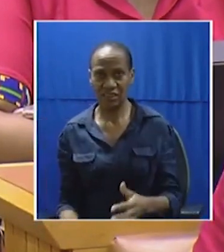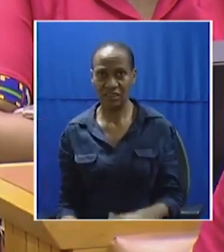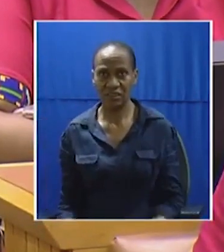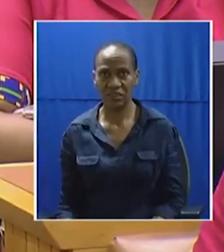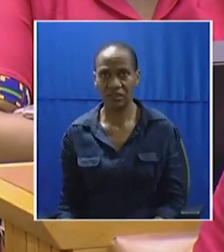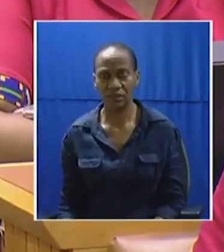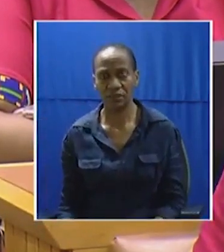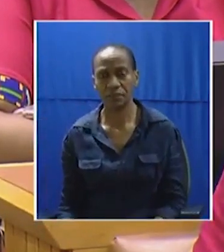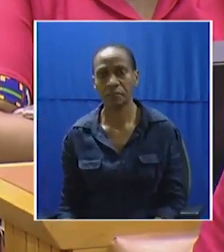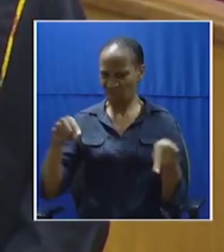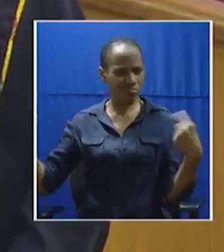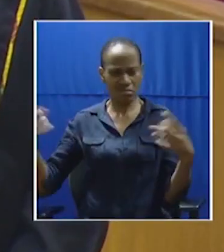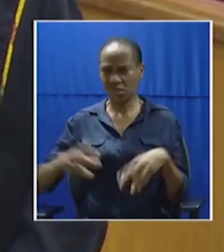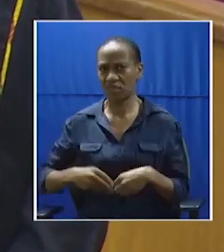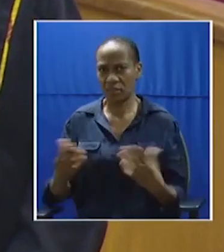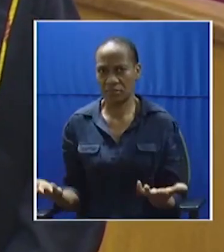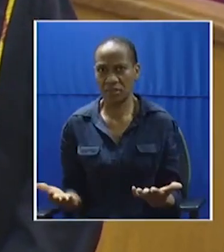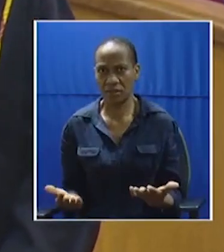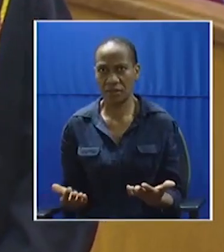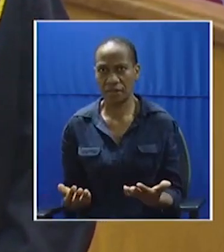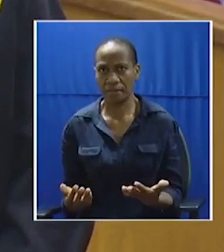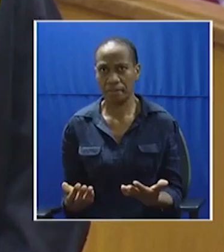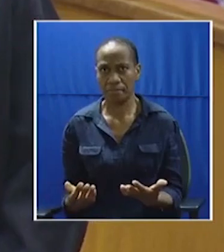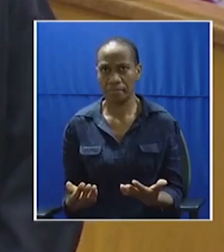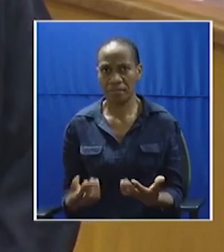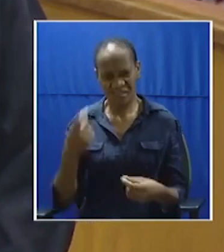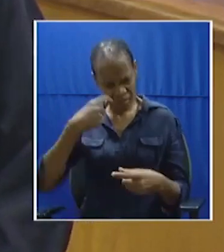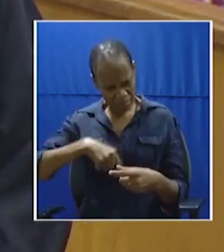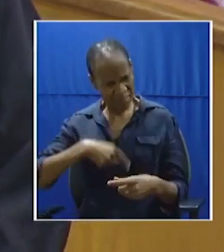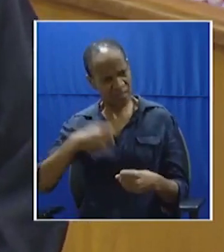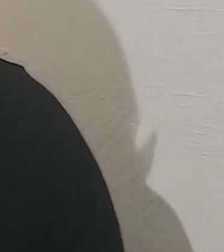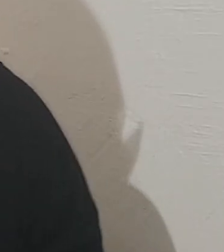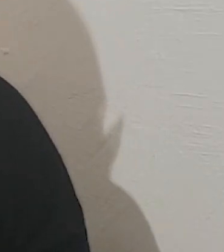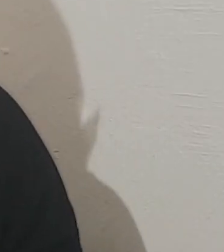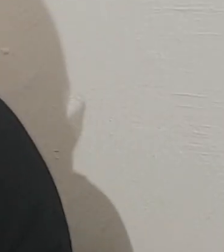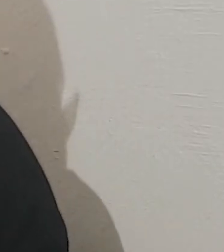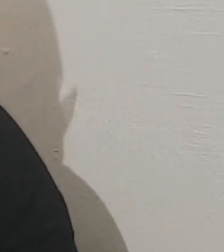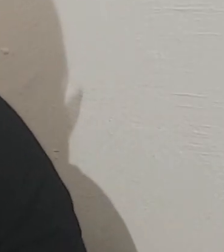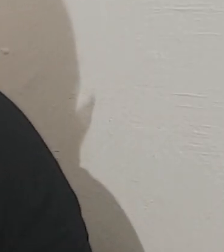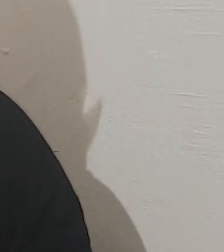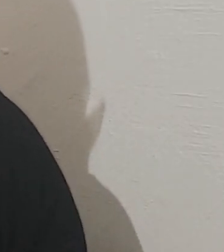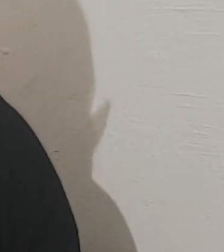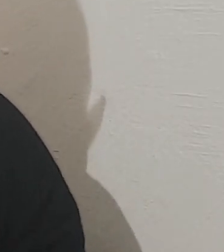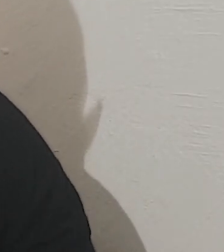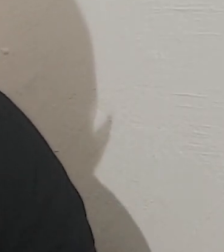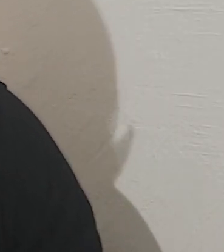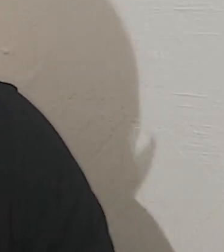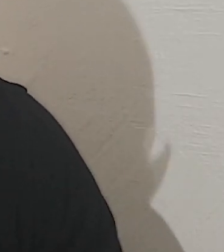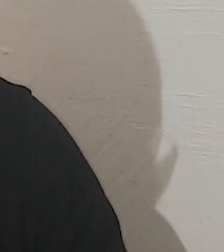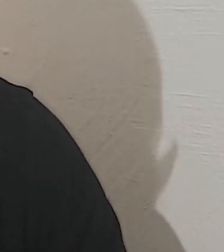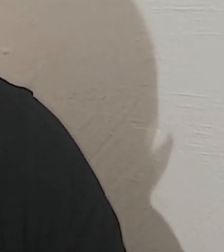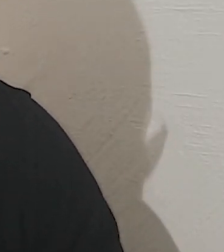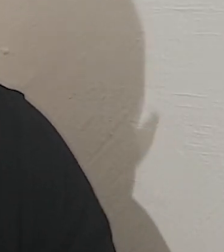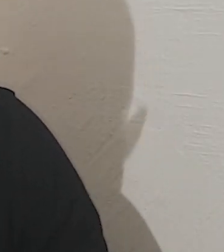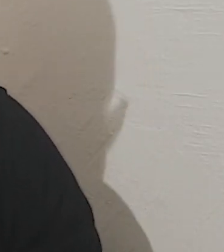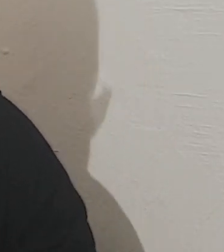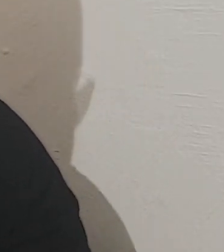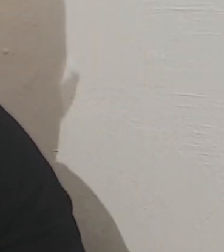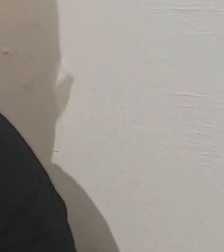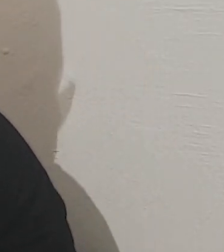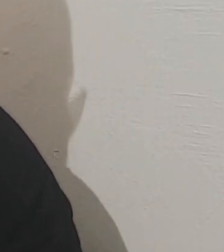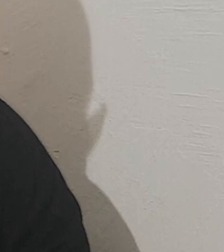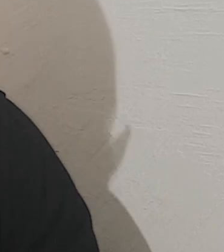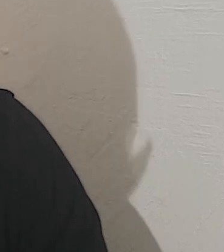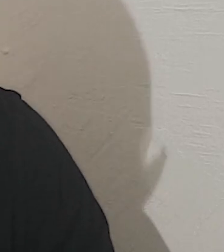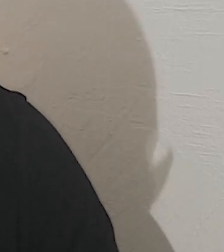This is not your house. It is personal attack. I think it's unwarranted. On Sona Debate 2019, of course, it was not as dramatic or epic